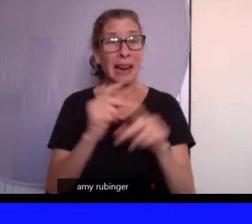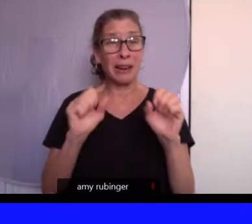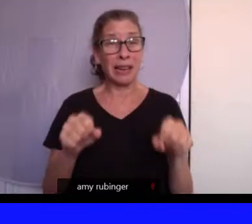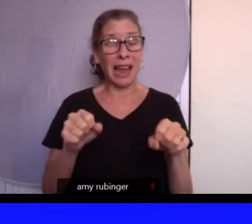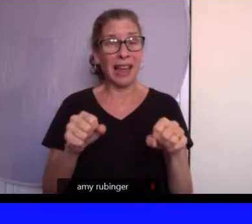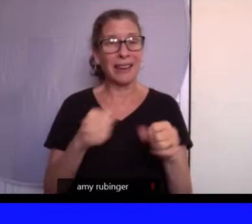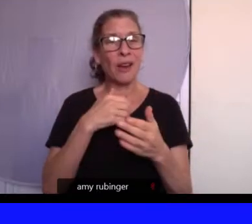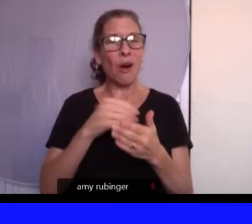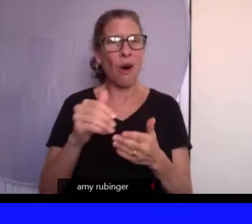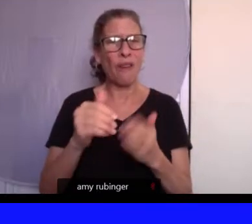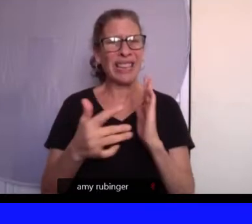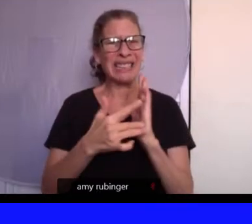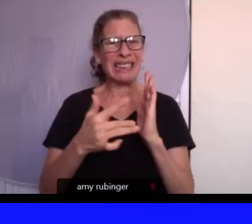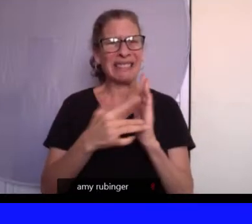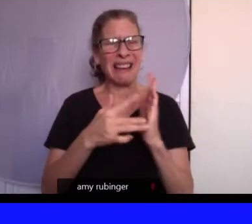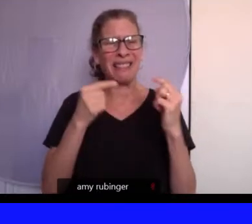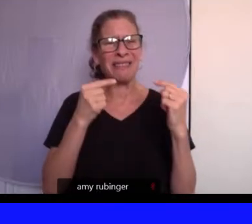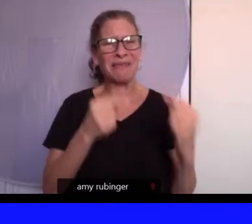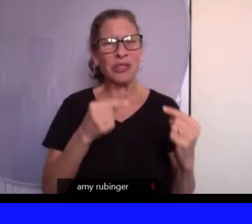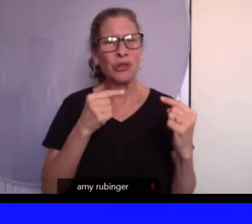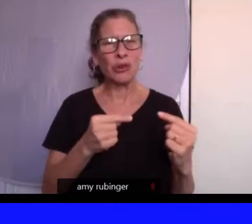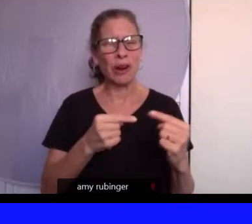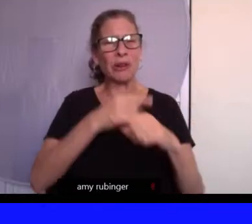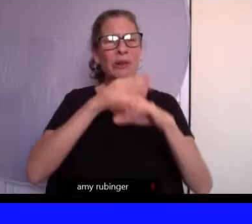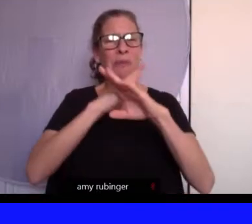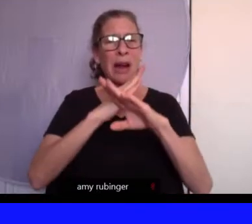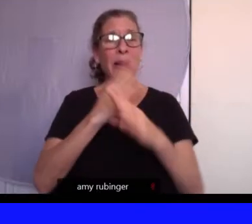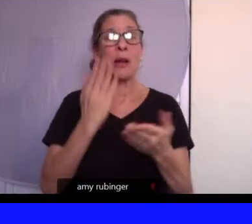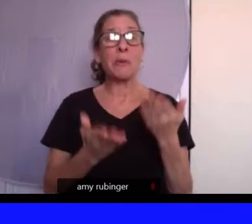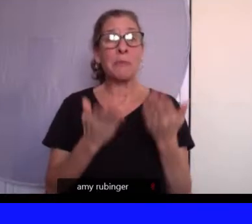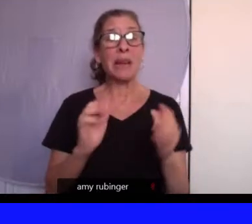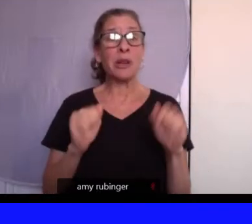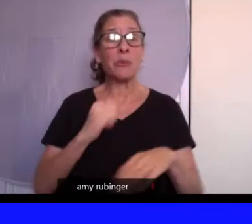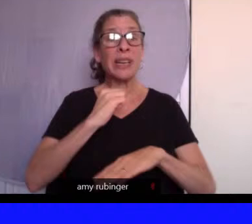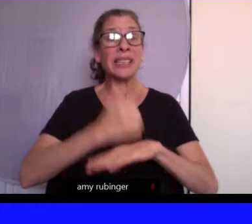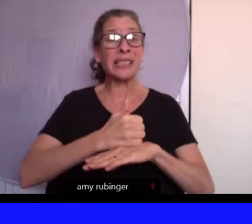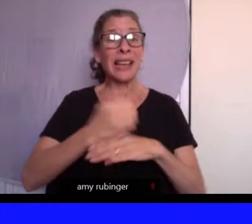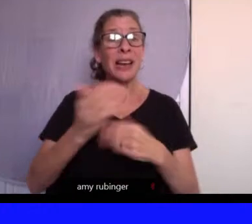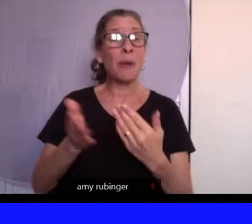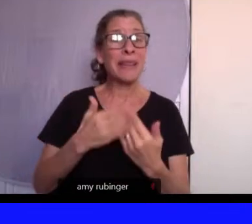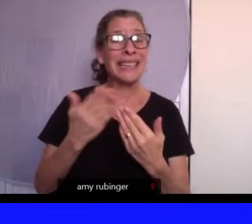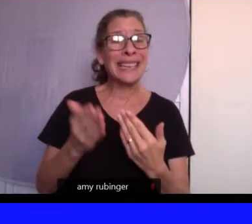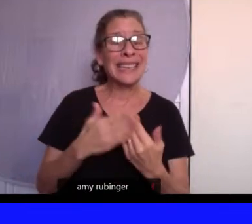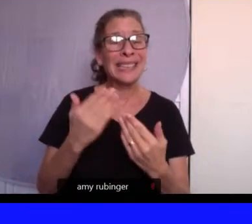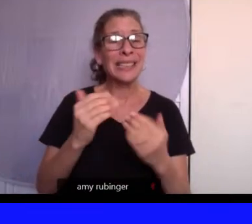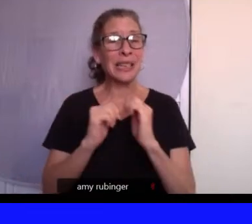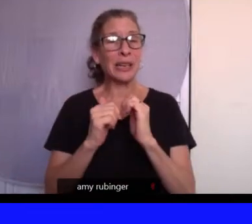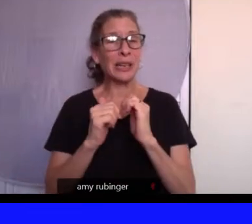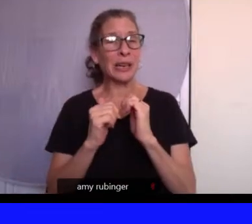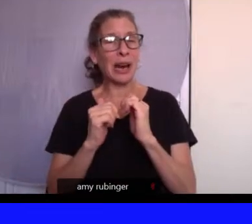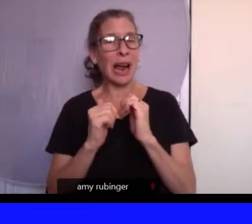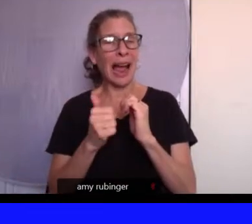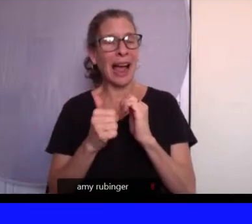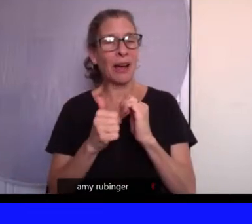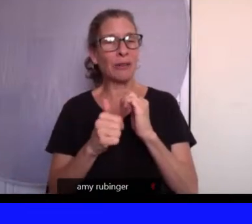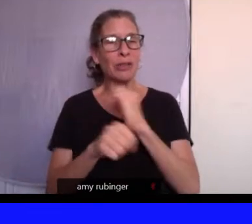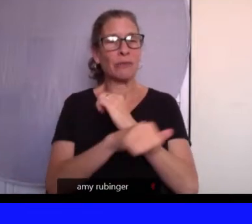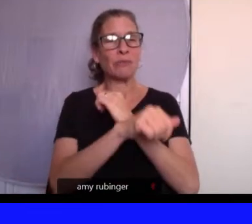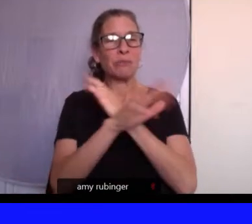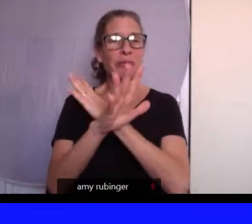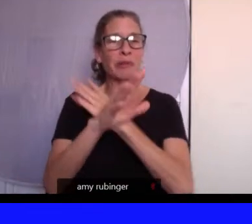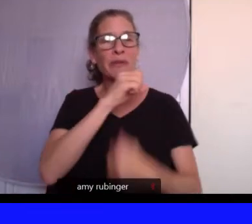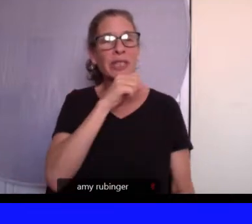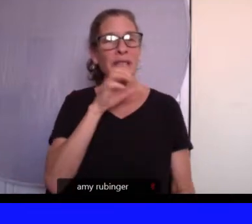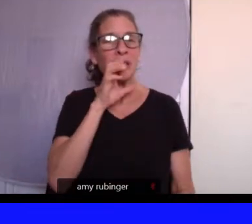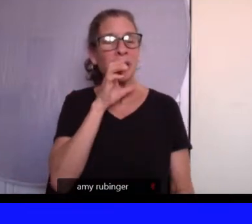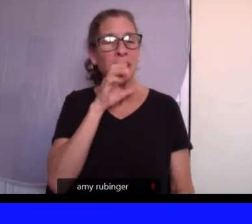question, but before I ask you a question, I want to say something before I forget, which is like, I think you and Matt and the whole team at the